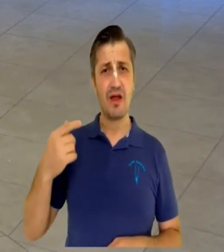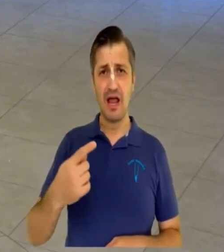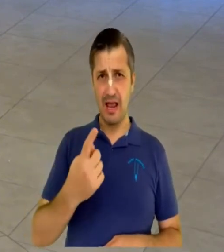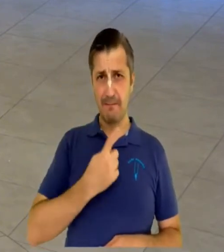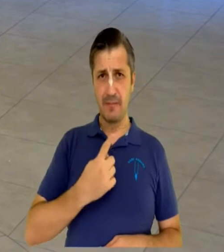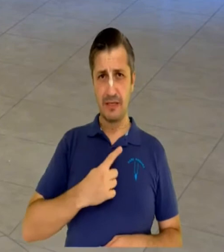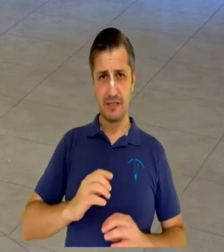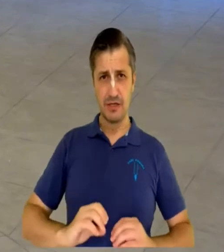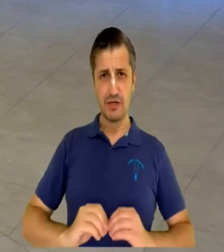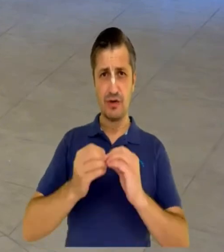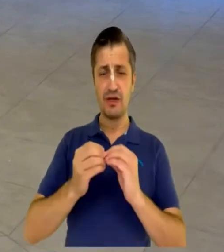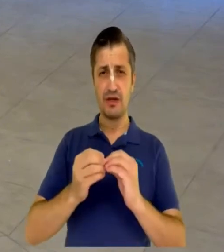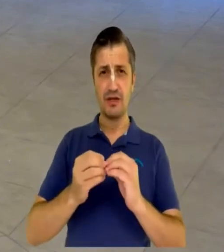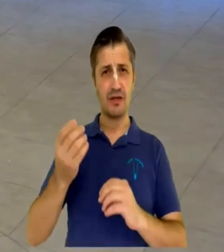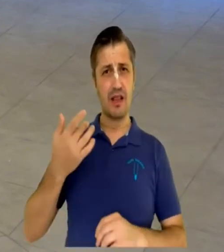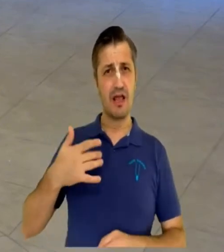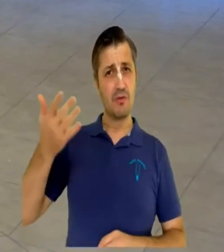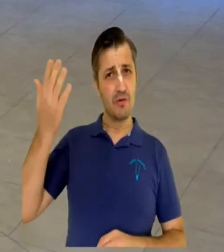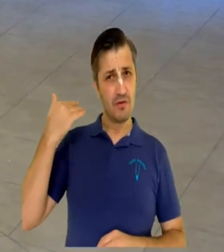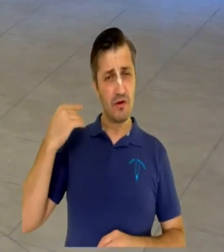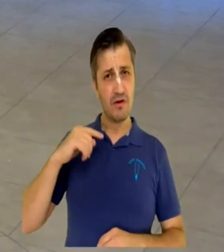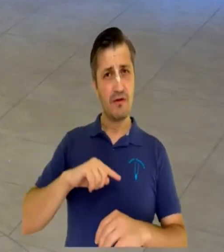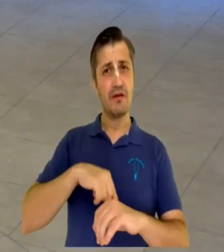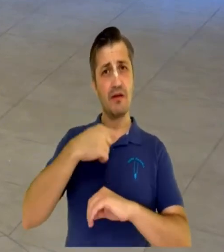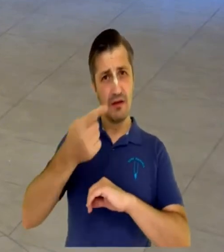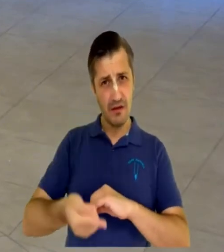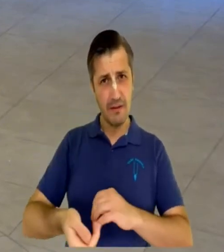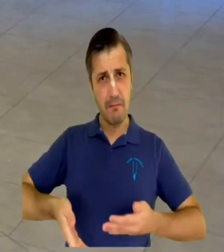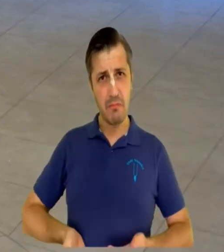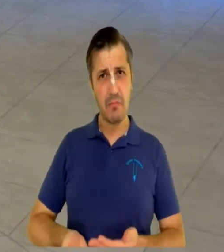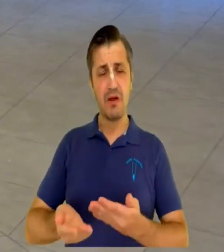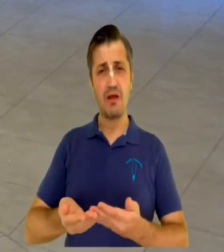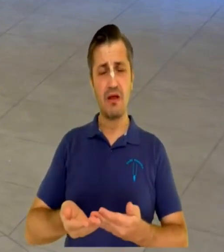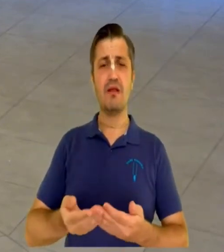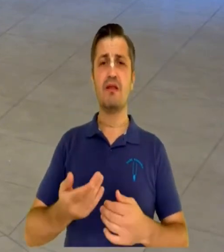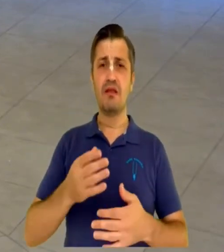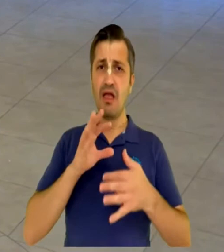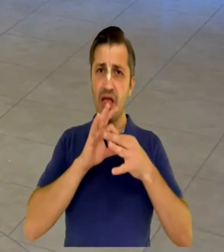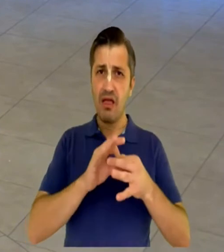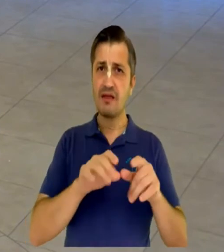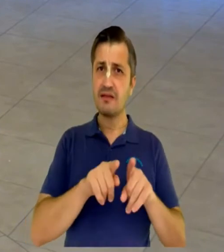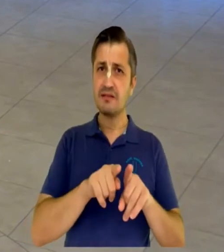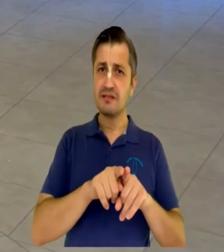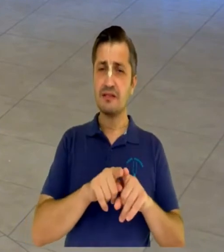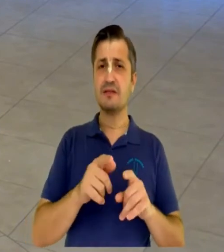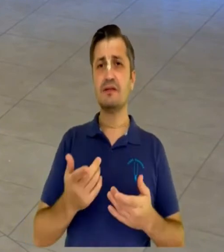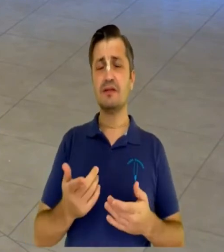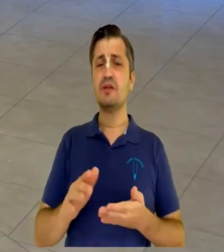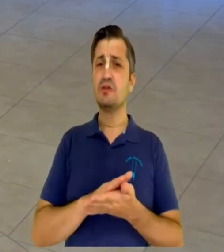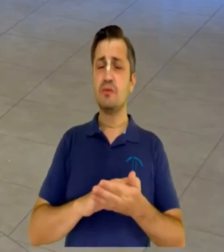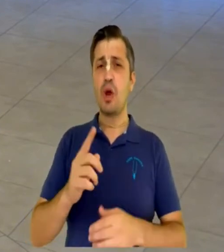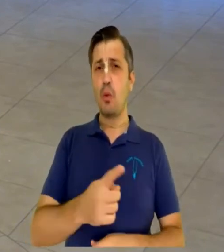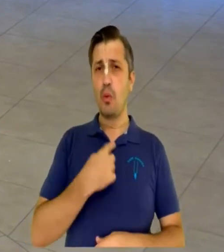our own choices. And so the one thing of spiritual life is that it is